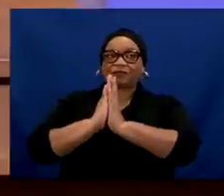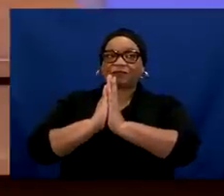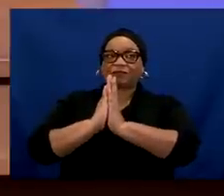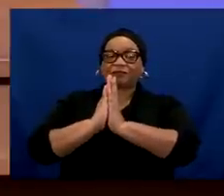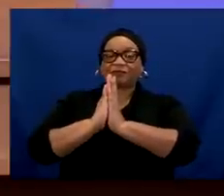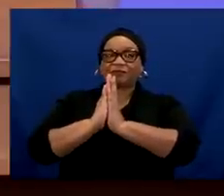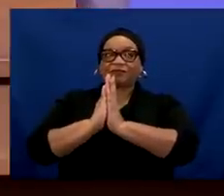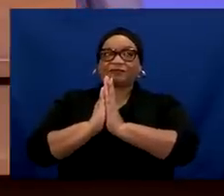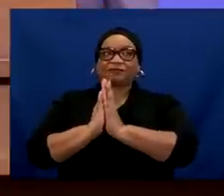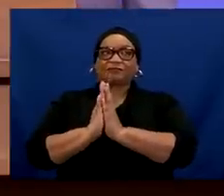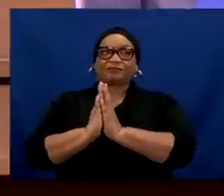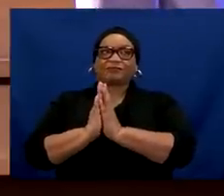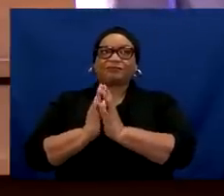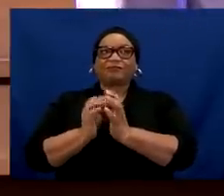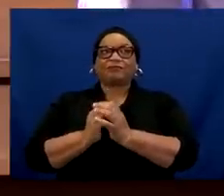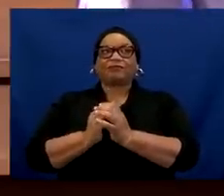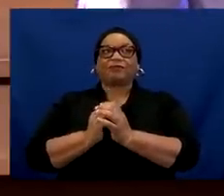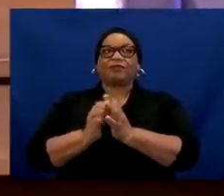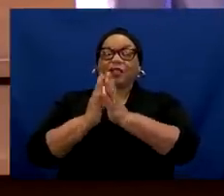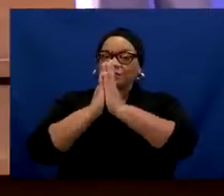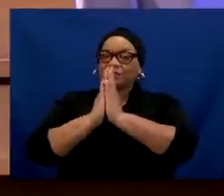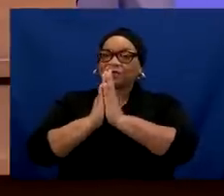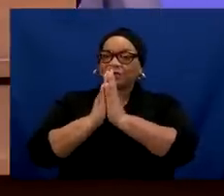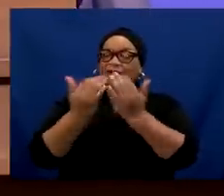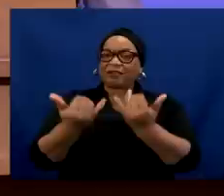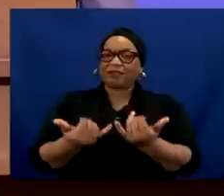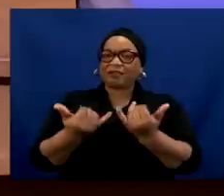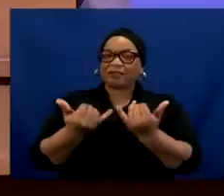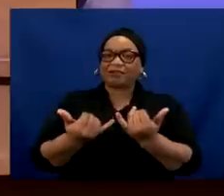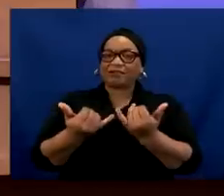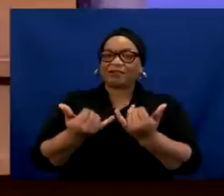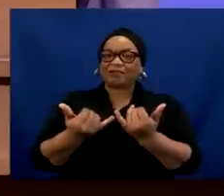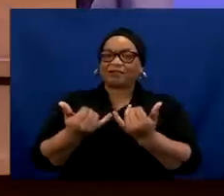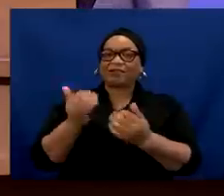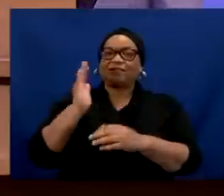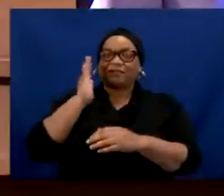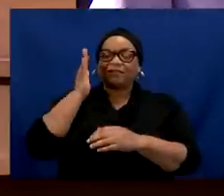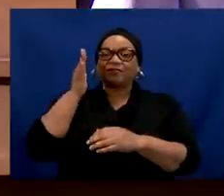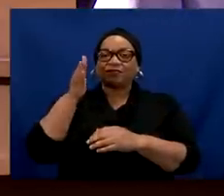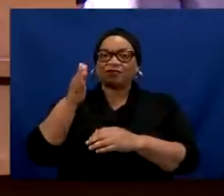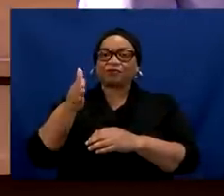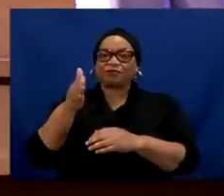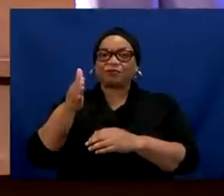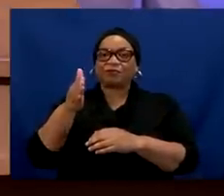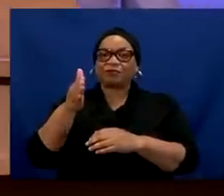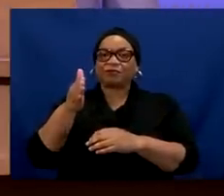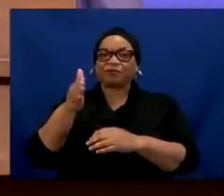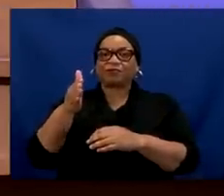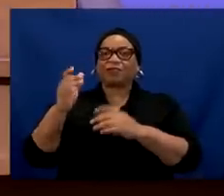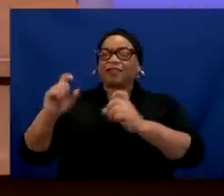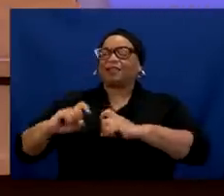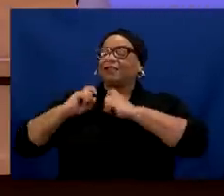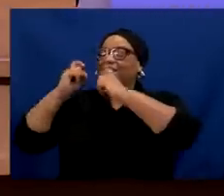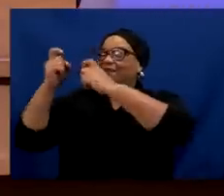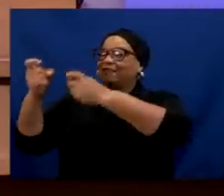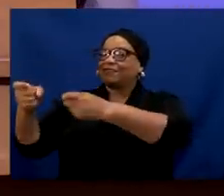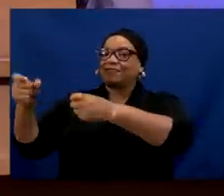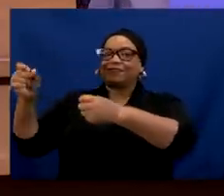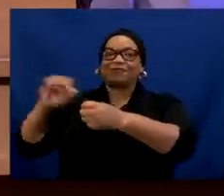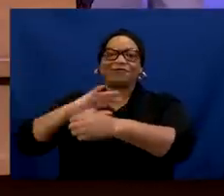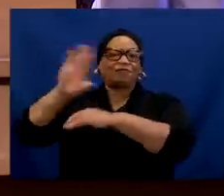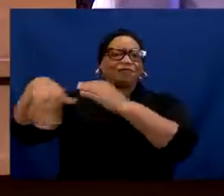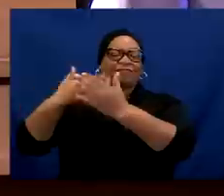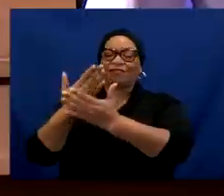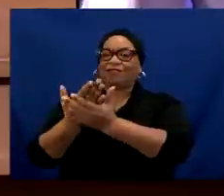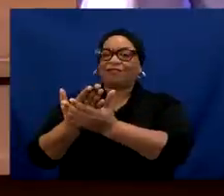of burden. And I pray now that you will do what the scripture says, cast all your